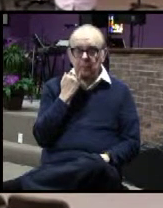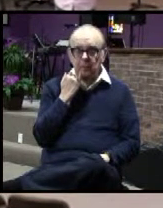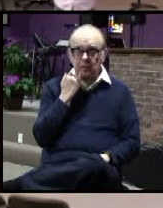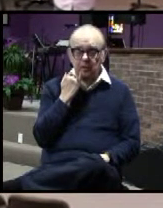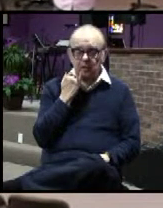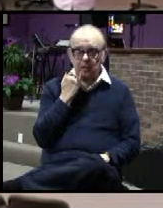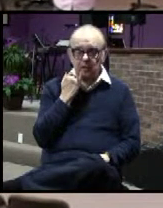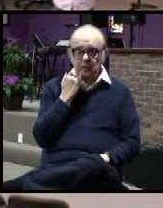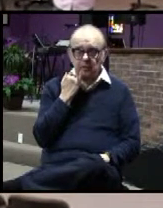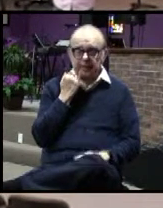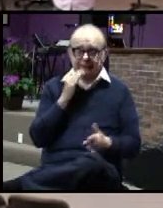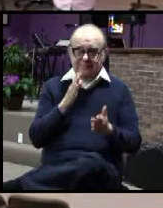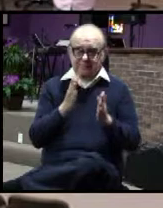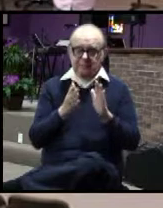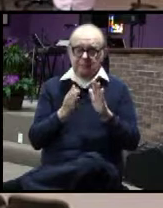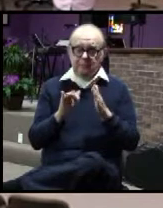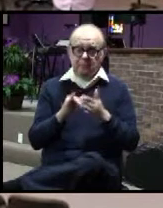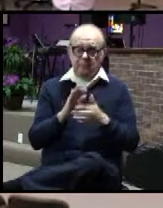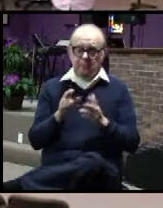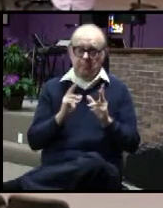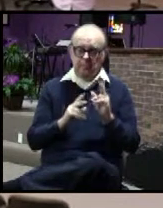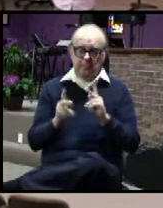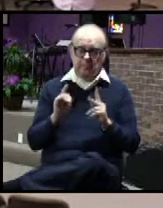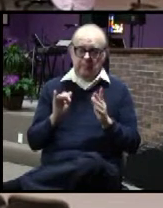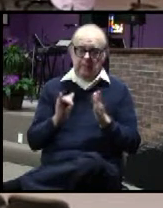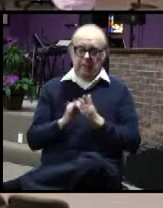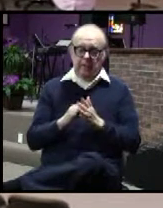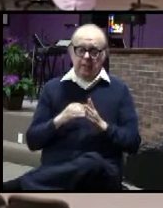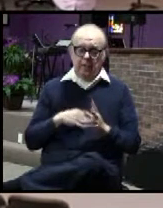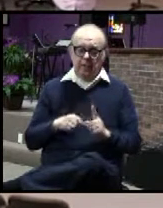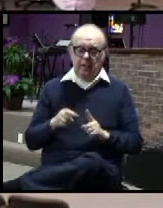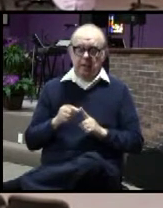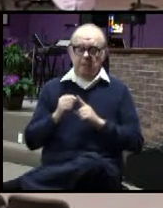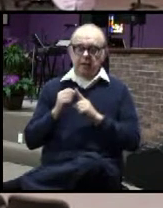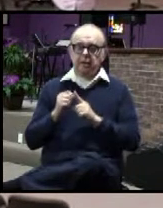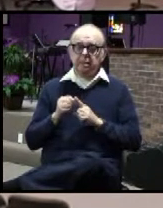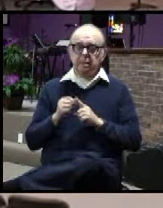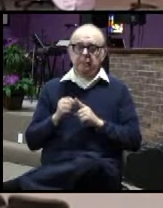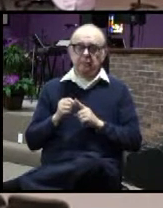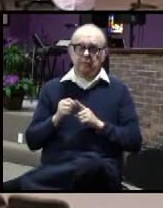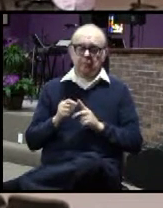it seems that all of the people that I'm picking and choosing